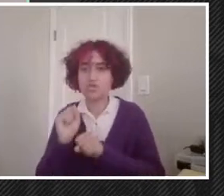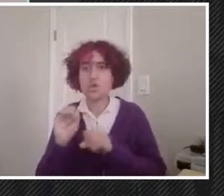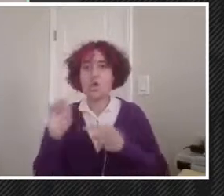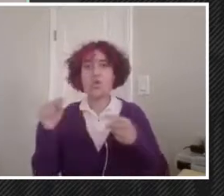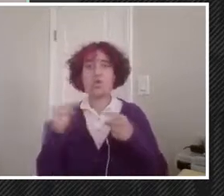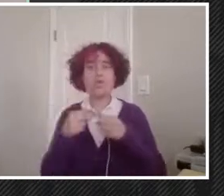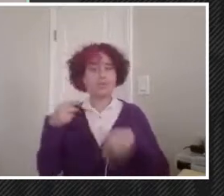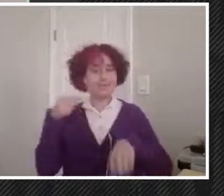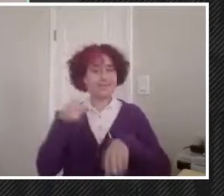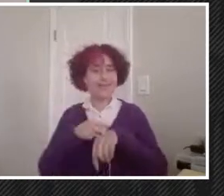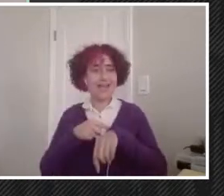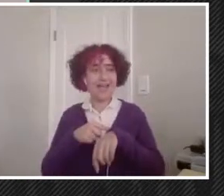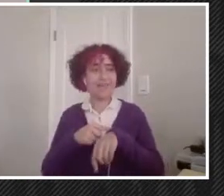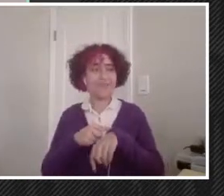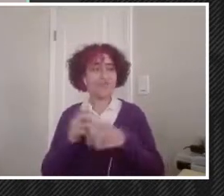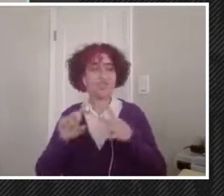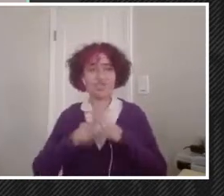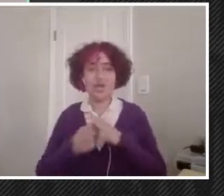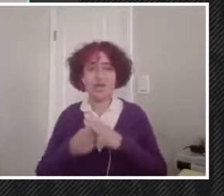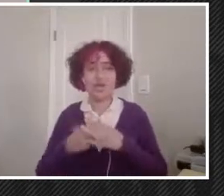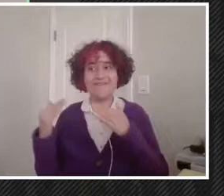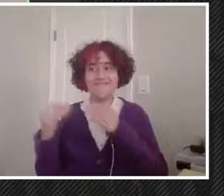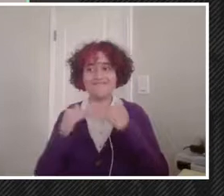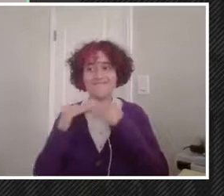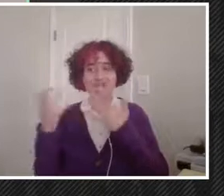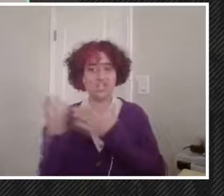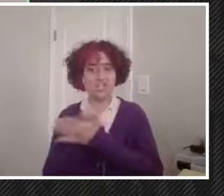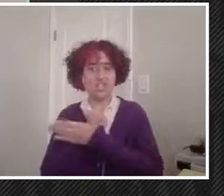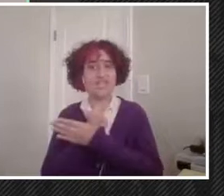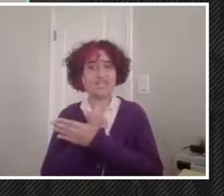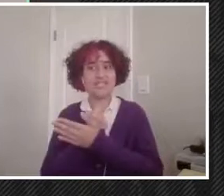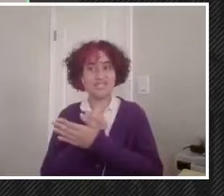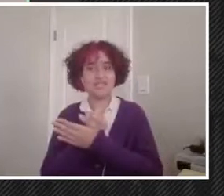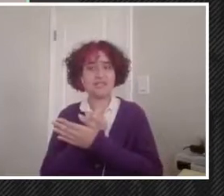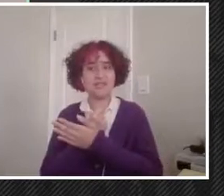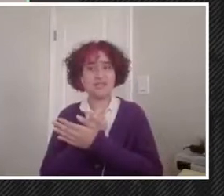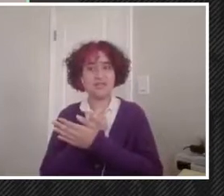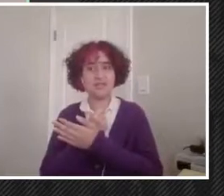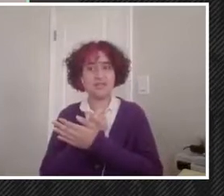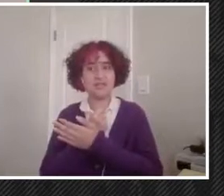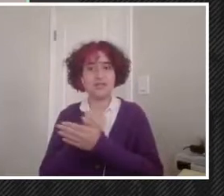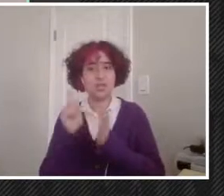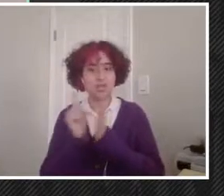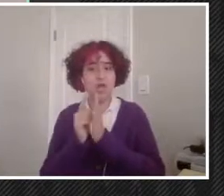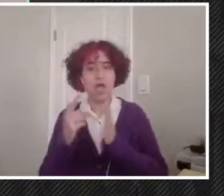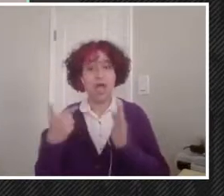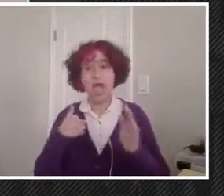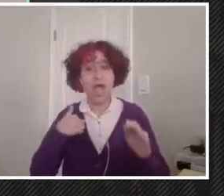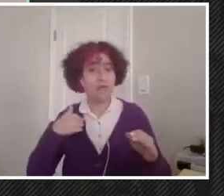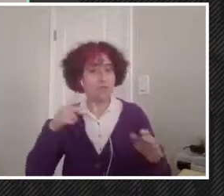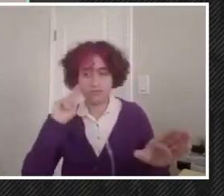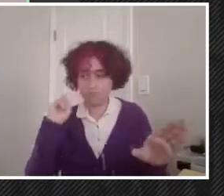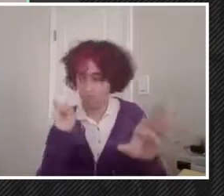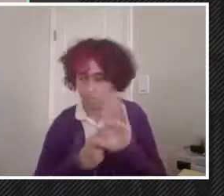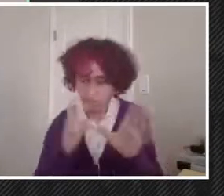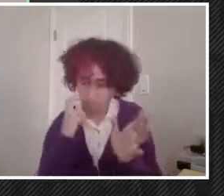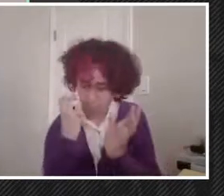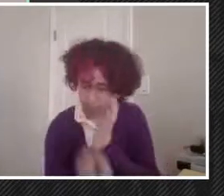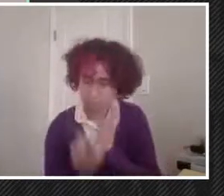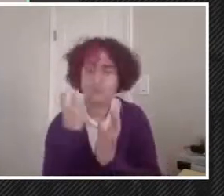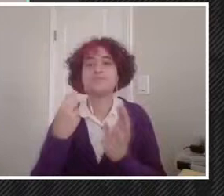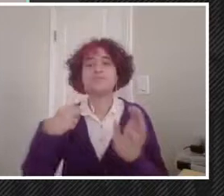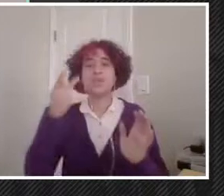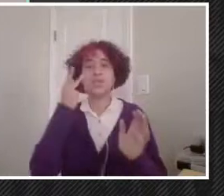was immediately activated. Well, when you see cases where folks are in need to run for office,